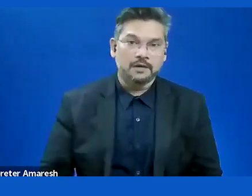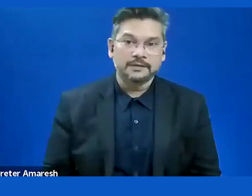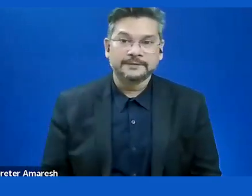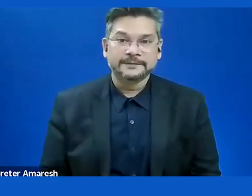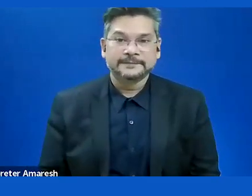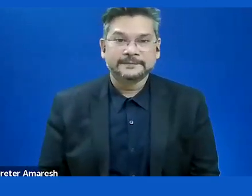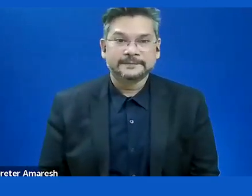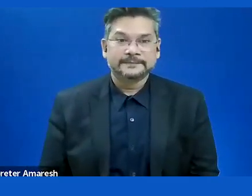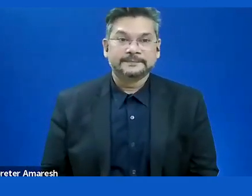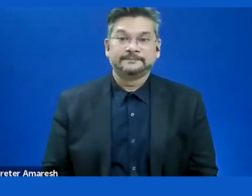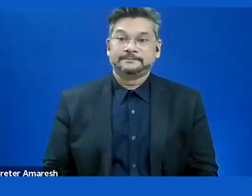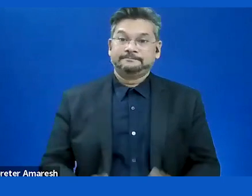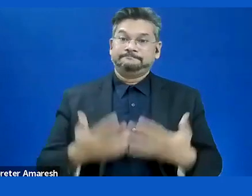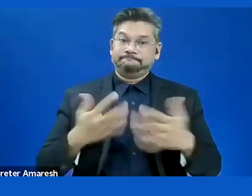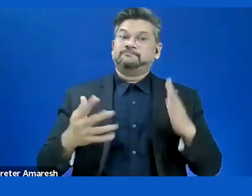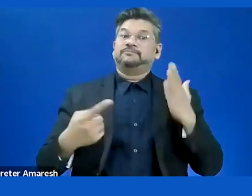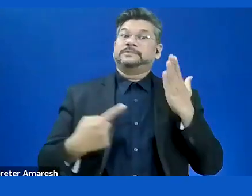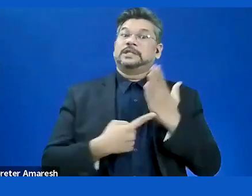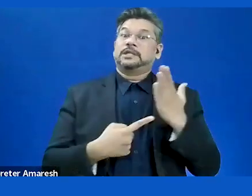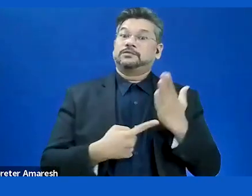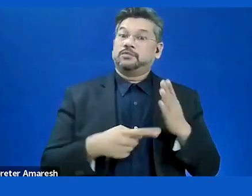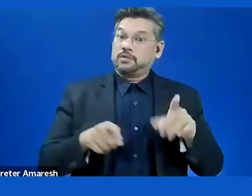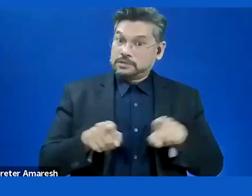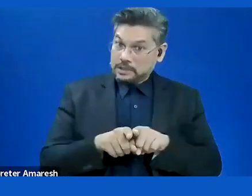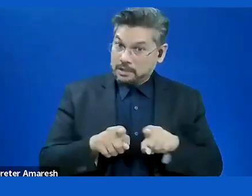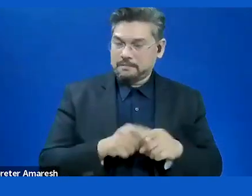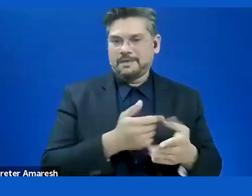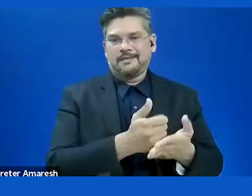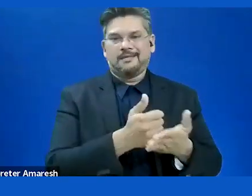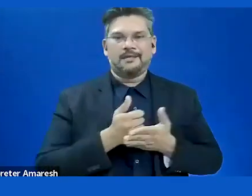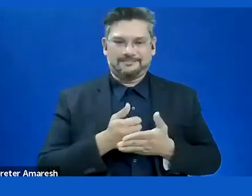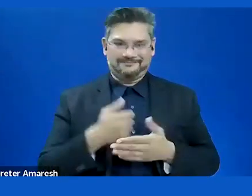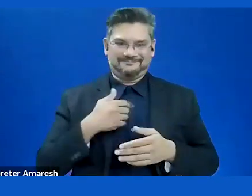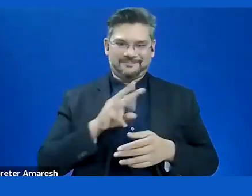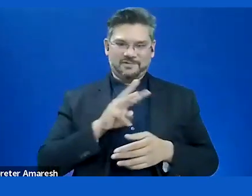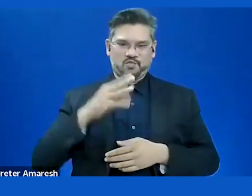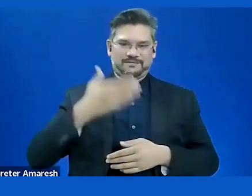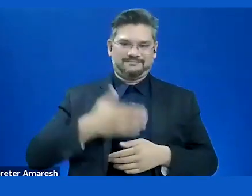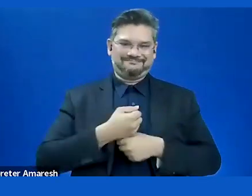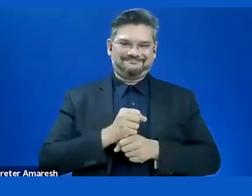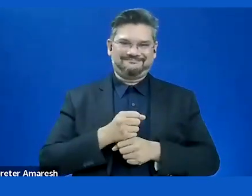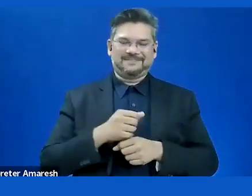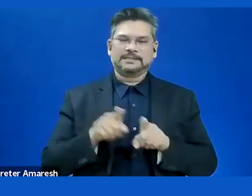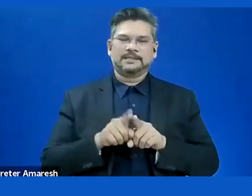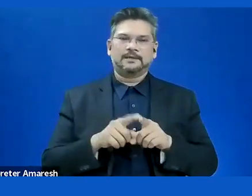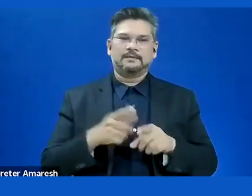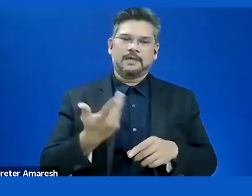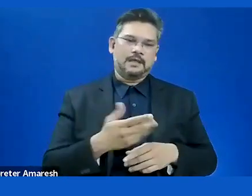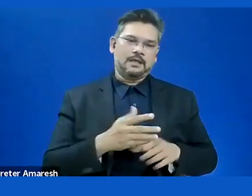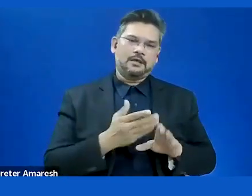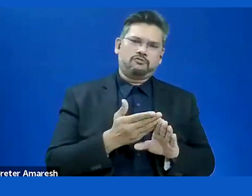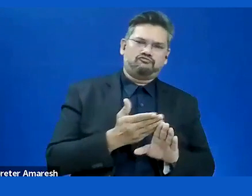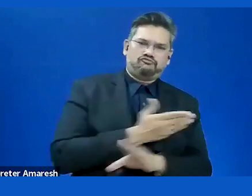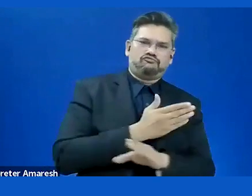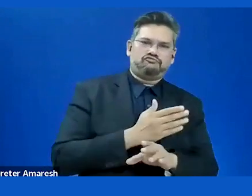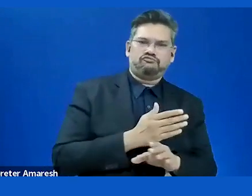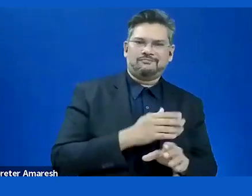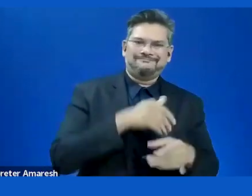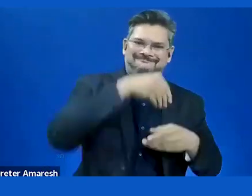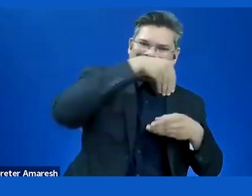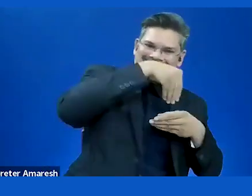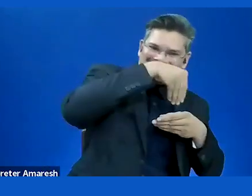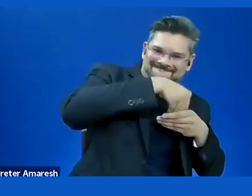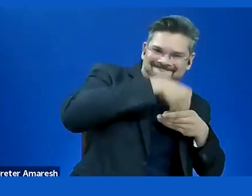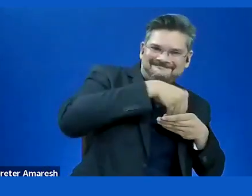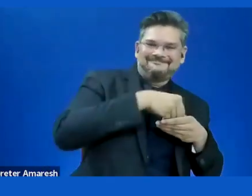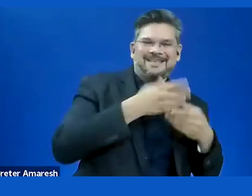Okay, then technology can help developers as well as some kind of built-in thing to the tools that we use to develop